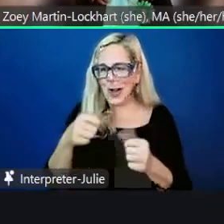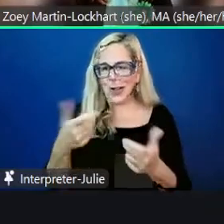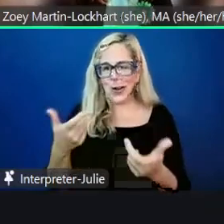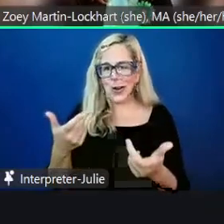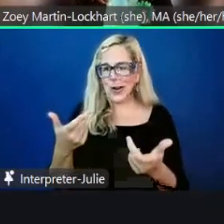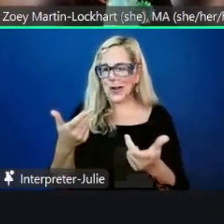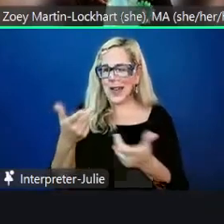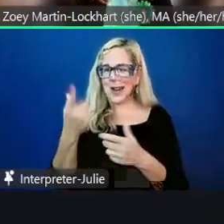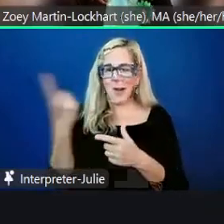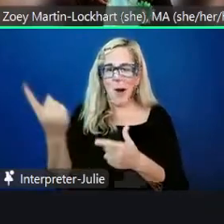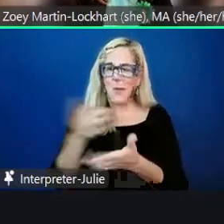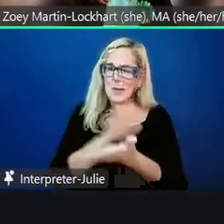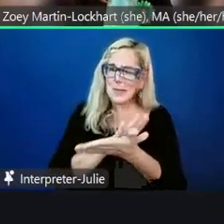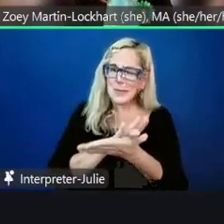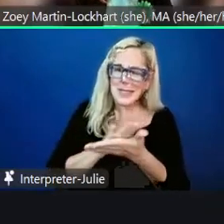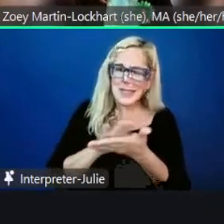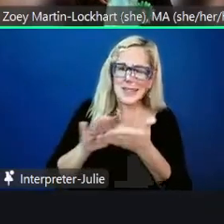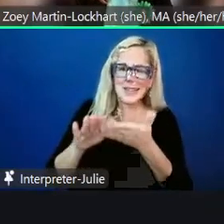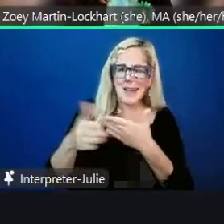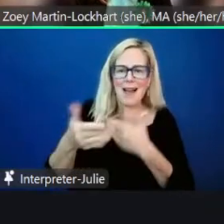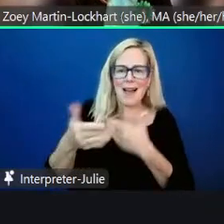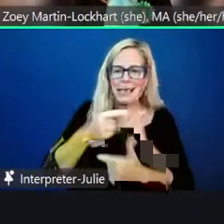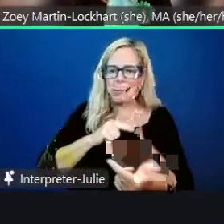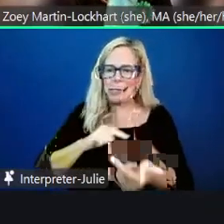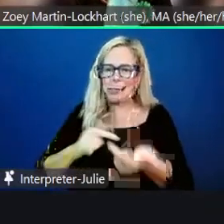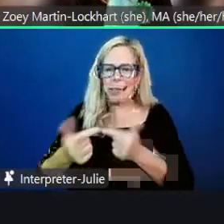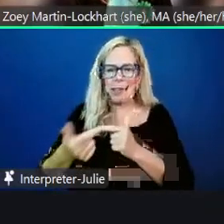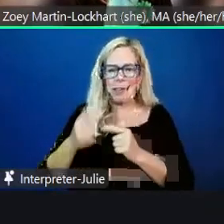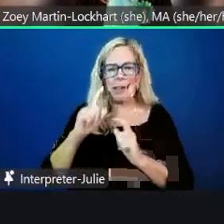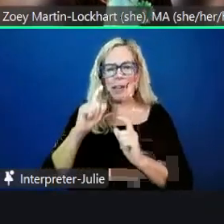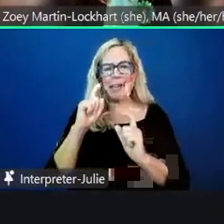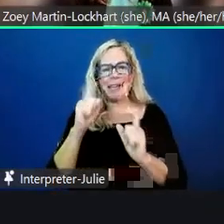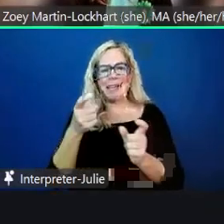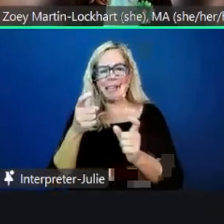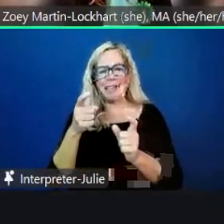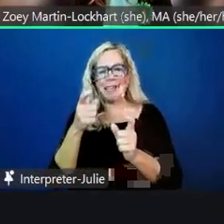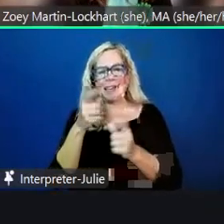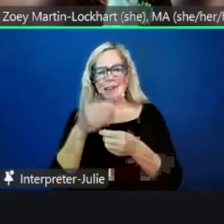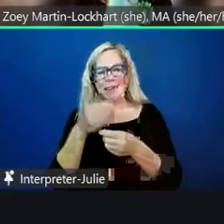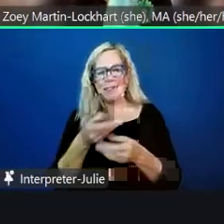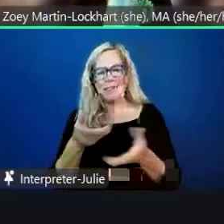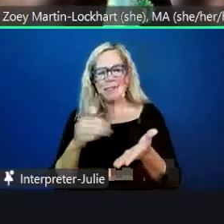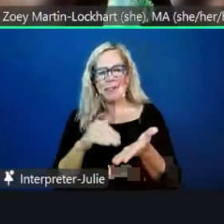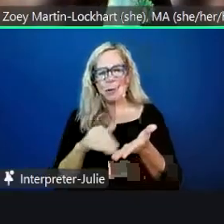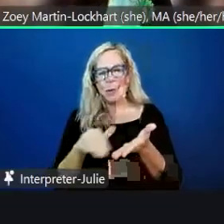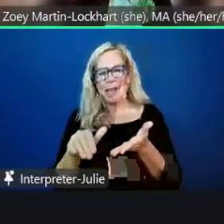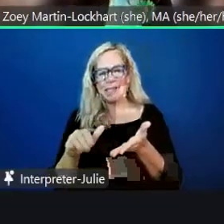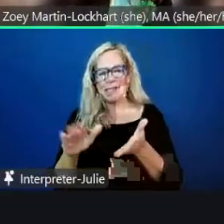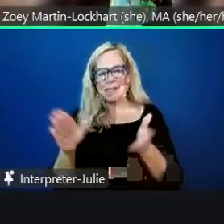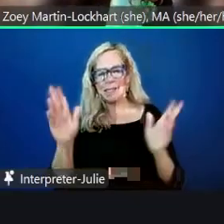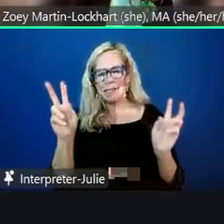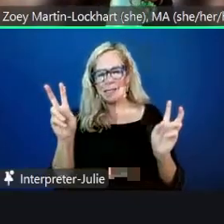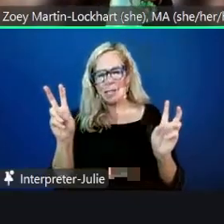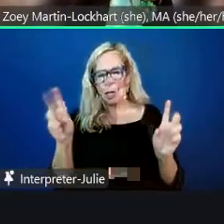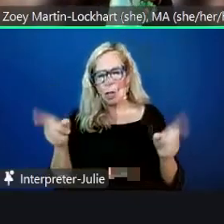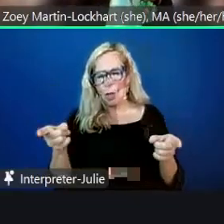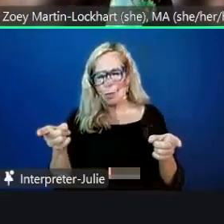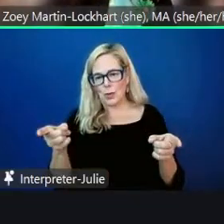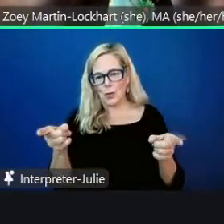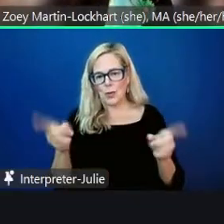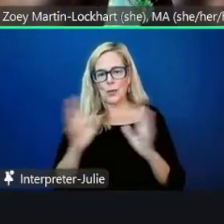kind to one another. Just give each other grace." Close quote. But does the wider community align